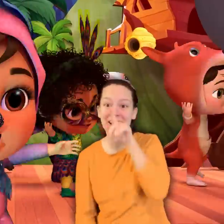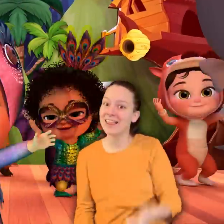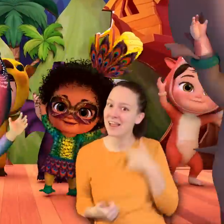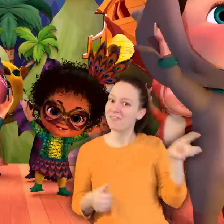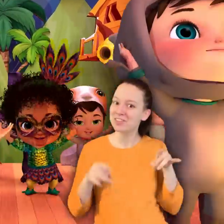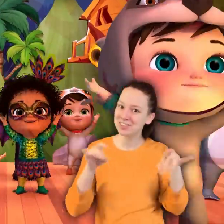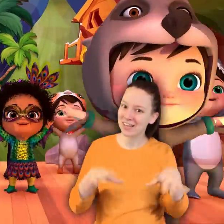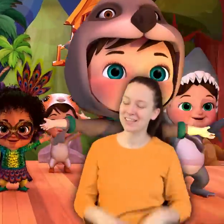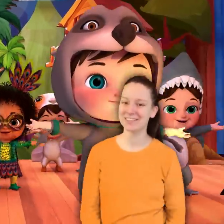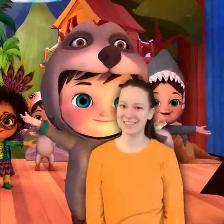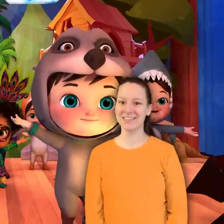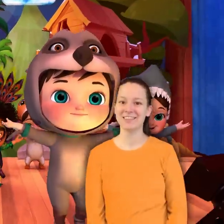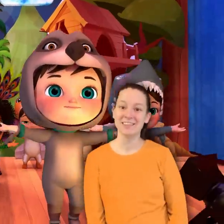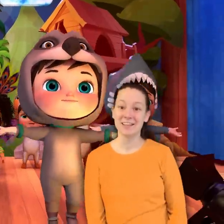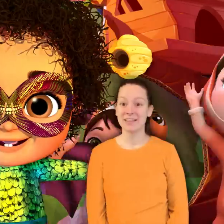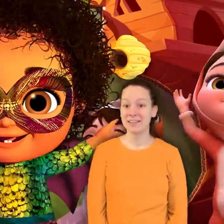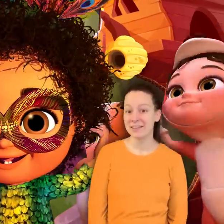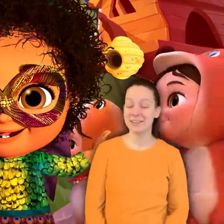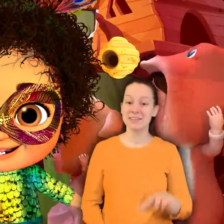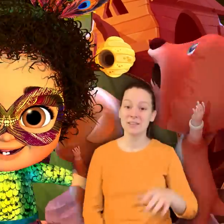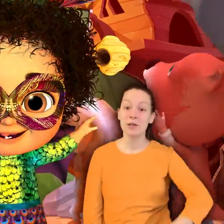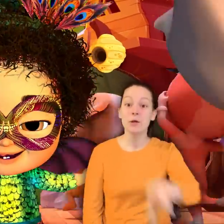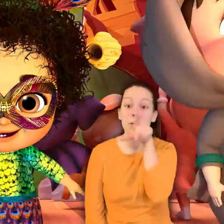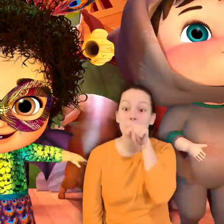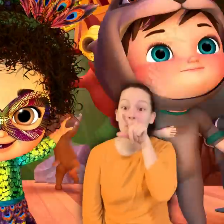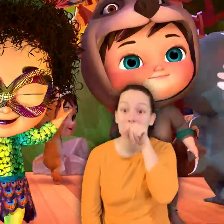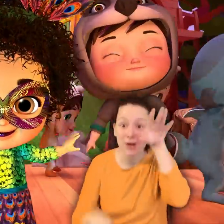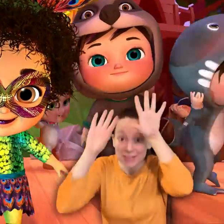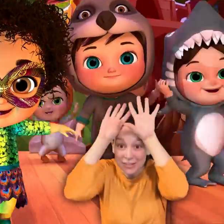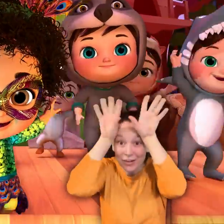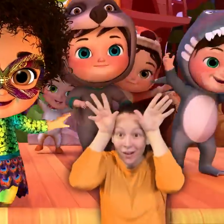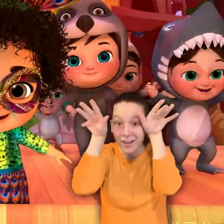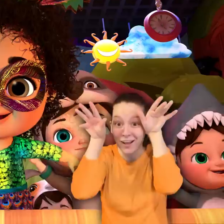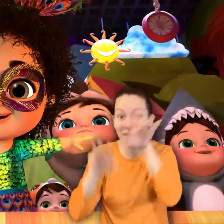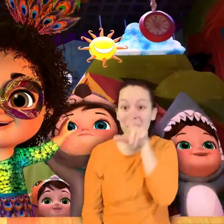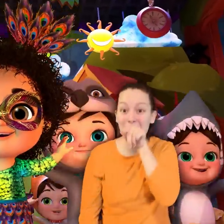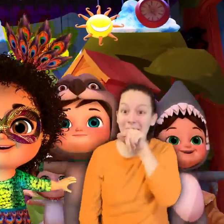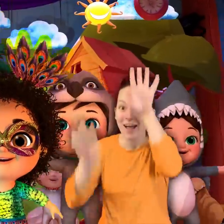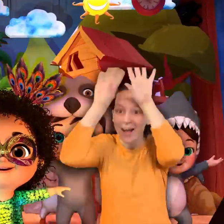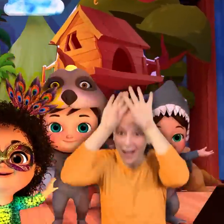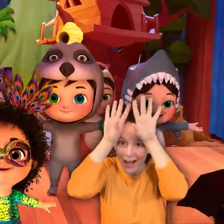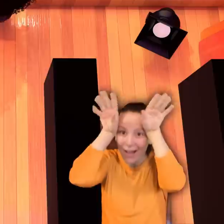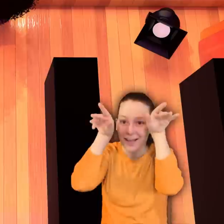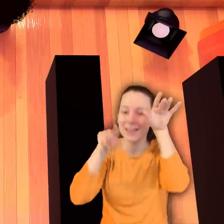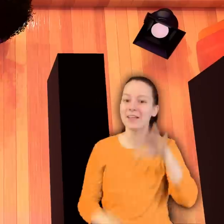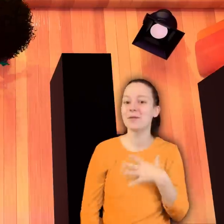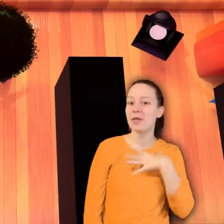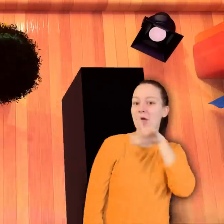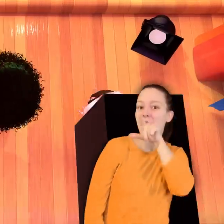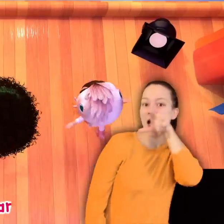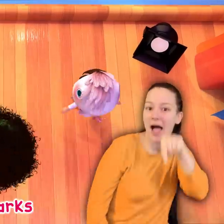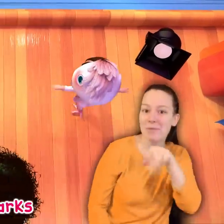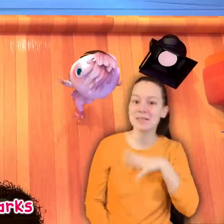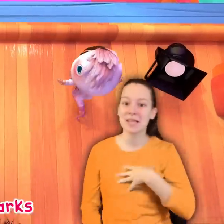live in Australia with liar Birds too with liar Birds too with